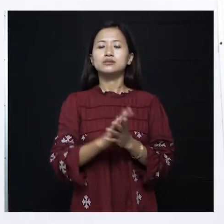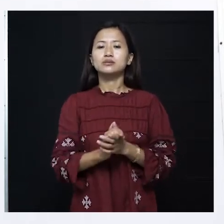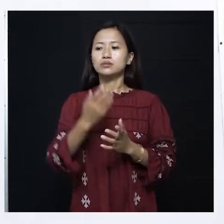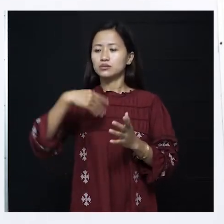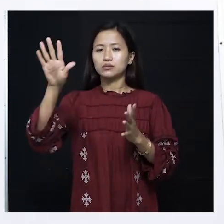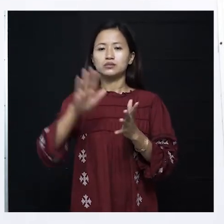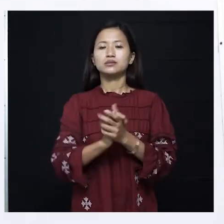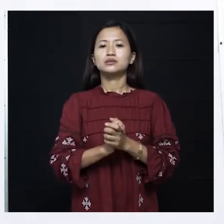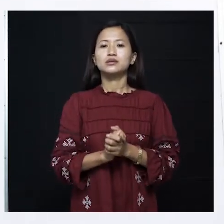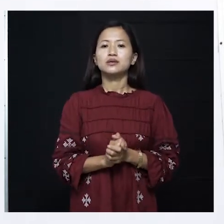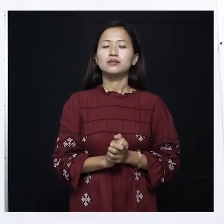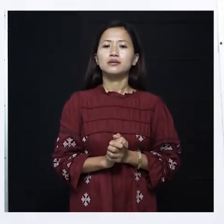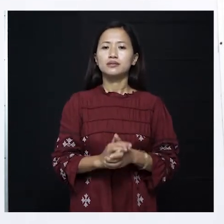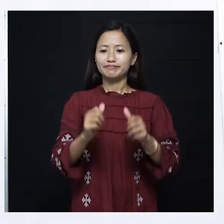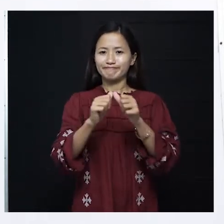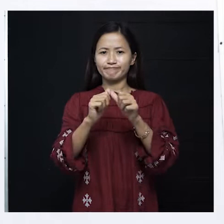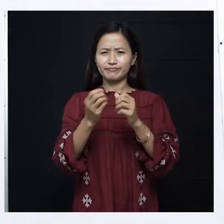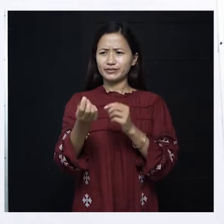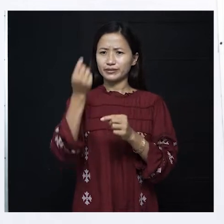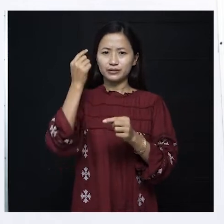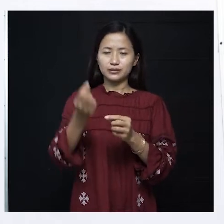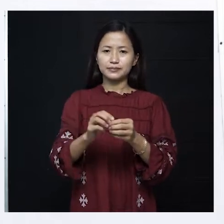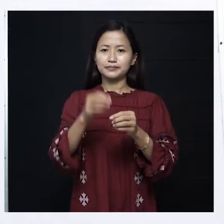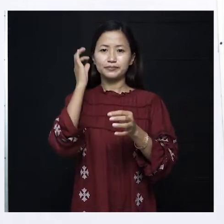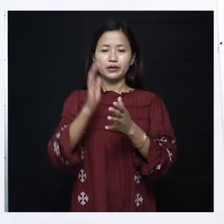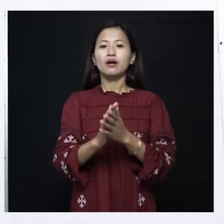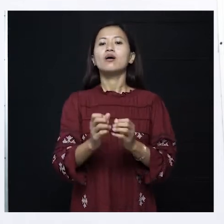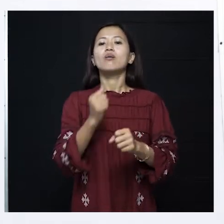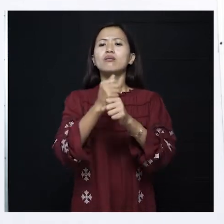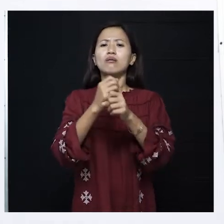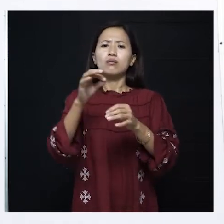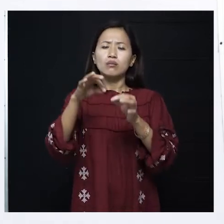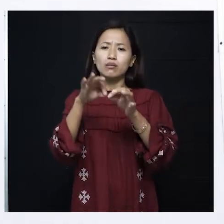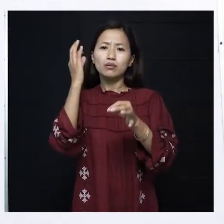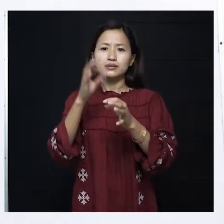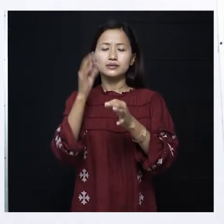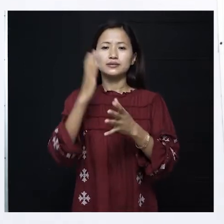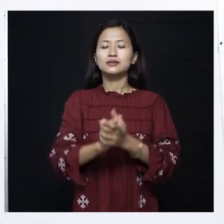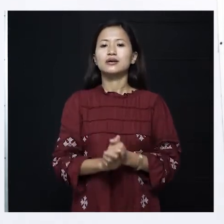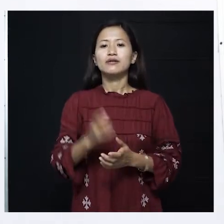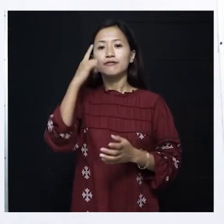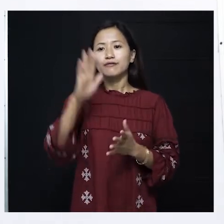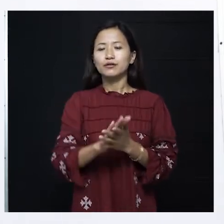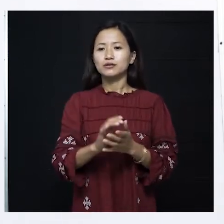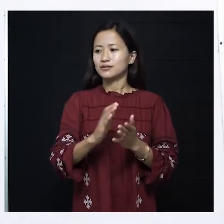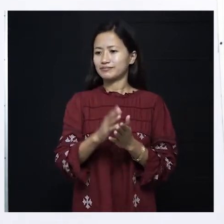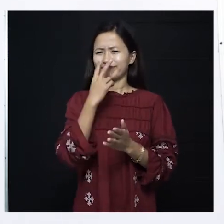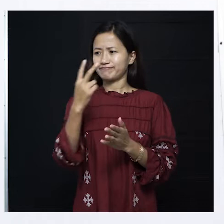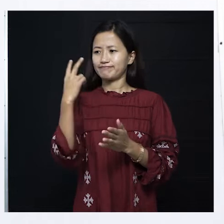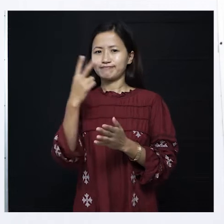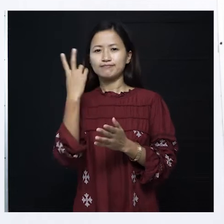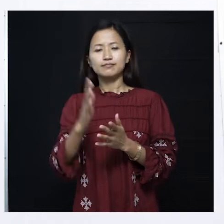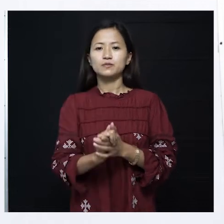planning to go to let's say Assam, okay, Guwahati, okay, you are planning to go to Assam, and that also for sightseeing. So